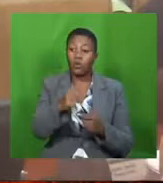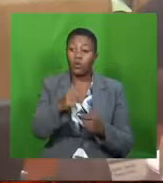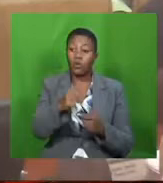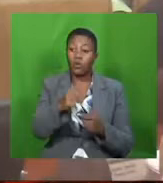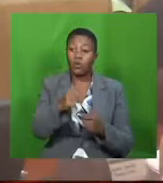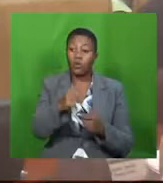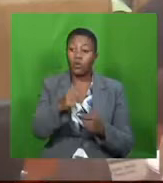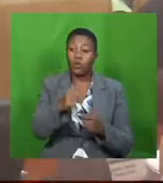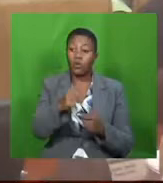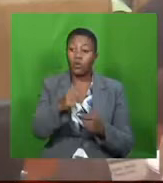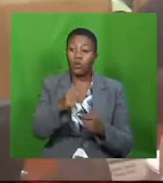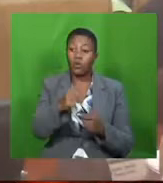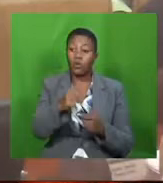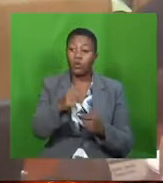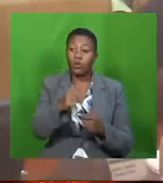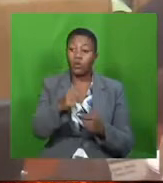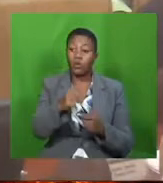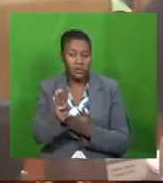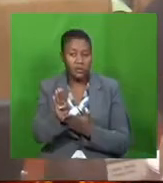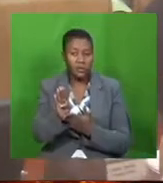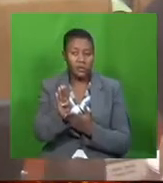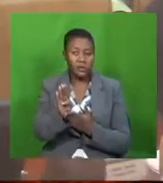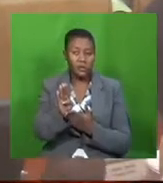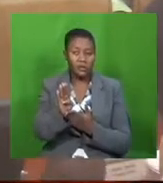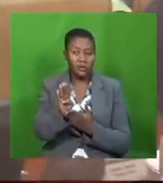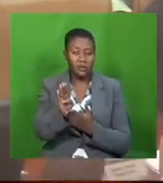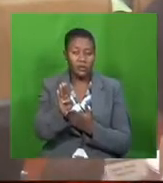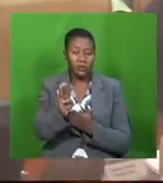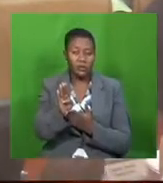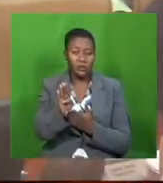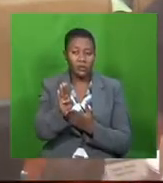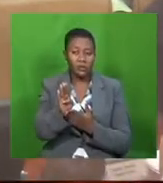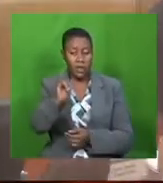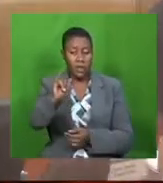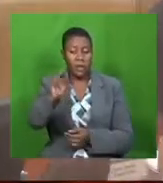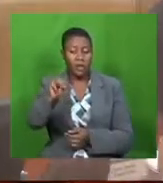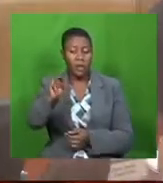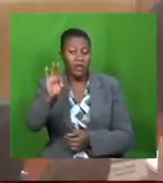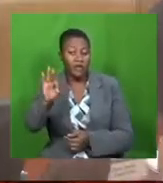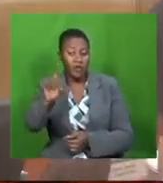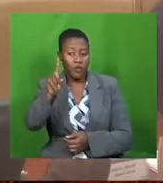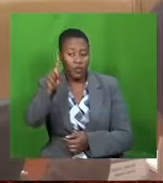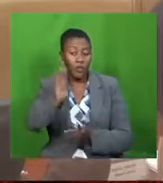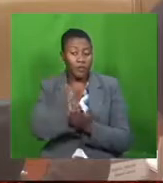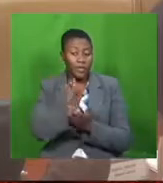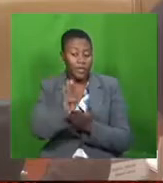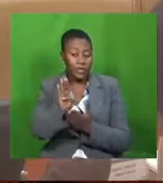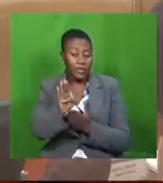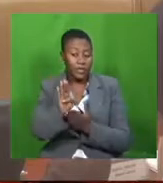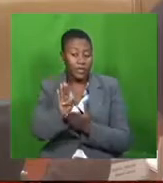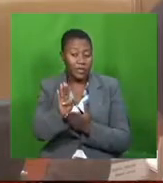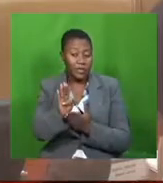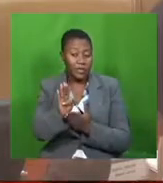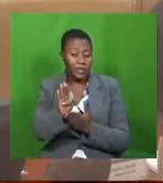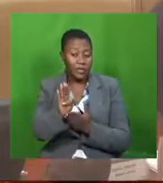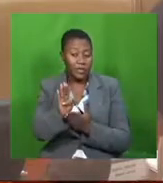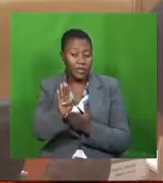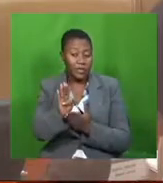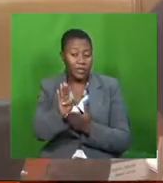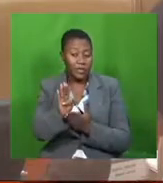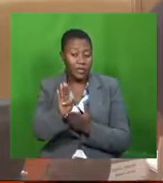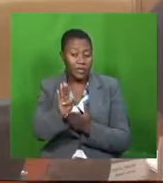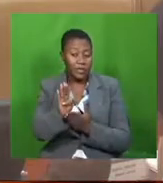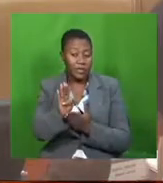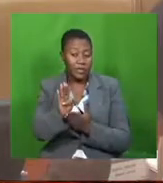Yeah, mo kwa mo pass wa o muti sikano. And now, she ni instant kaya ni mo ABI. Unse a person with the